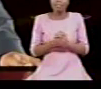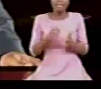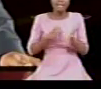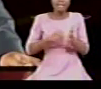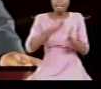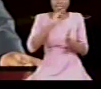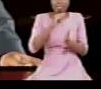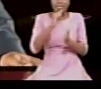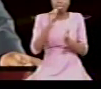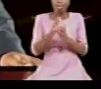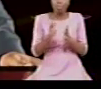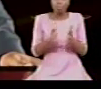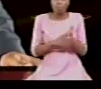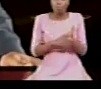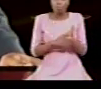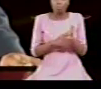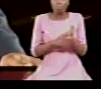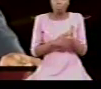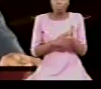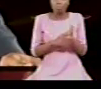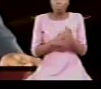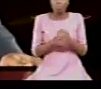law. You break it, you die.